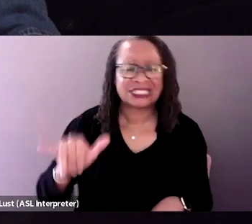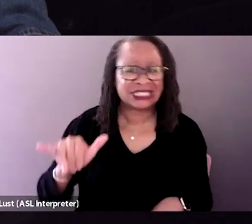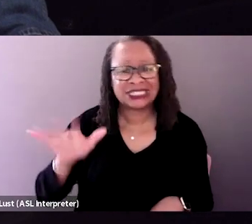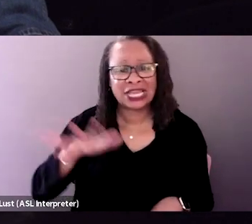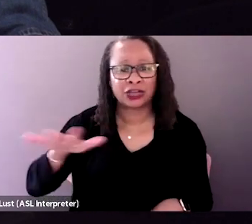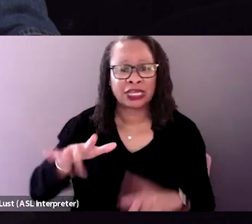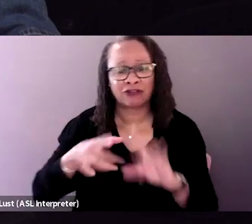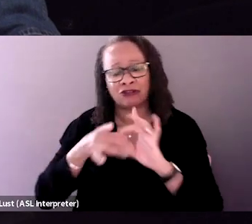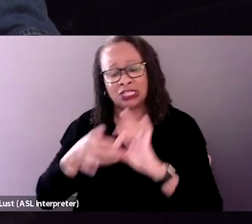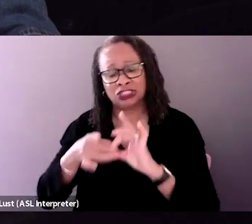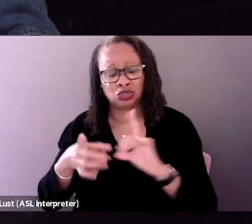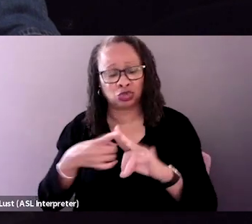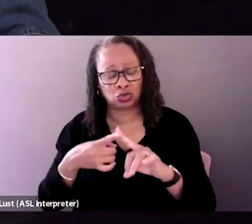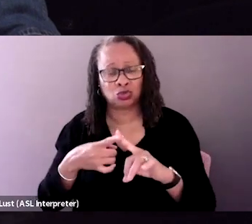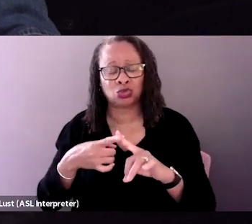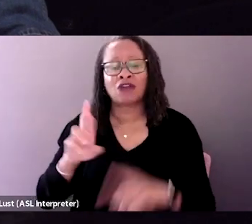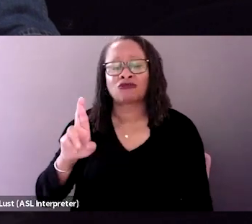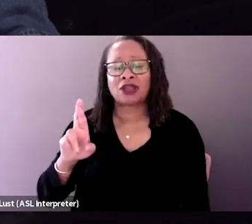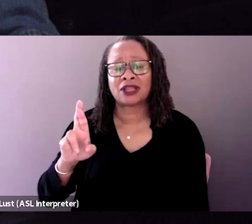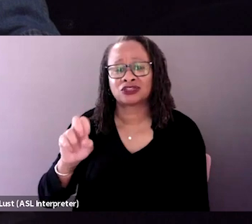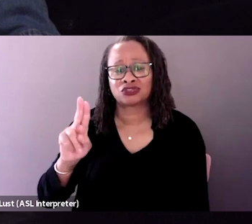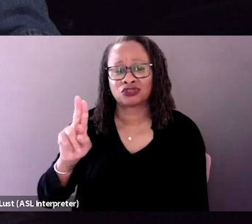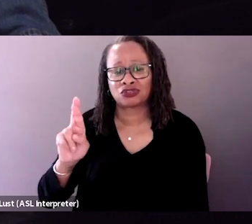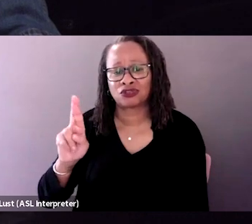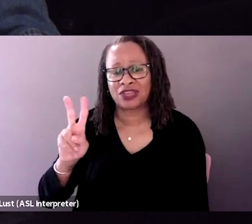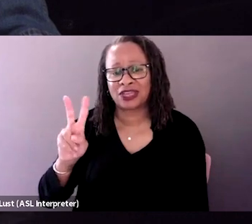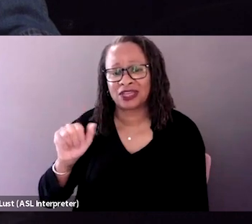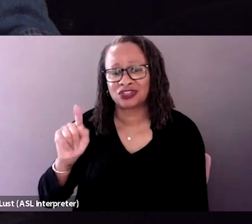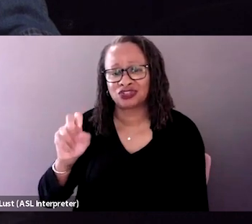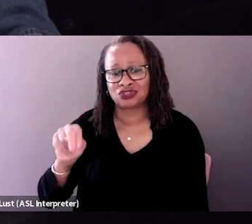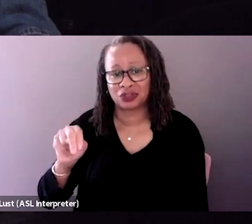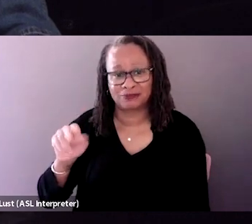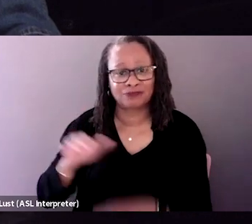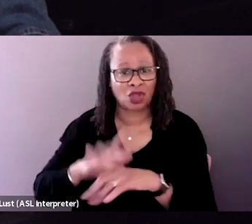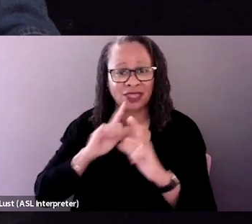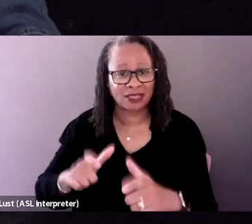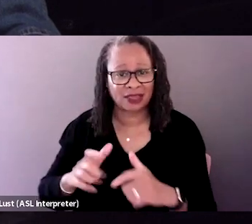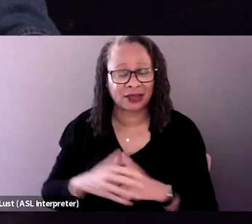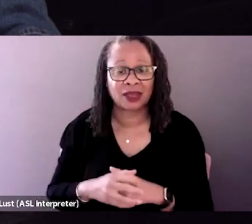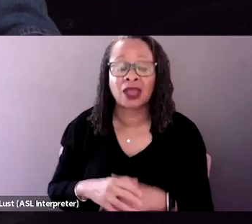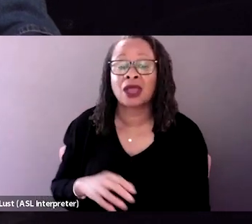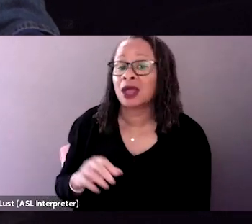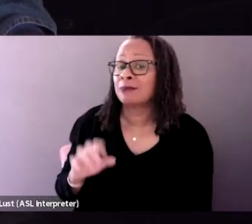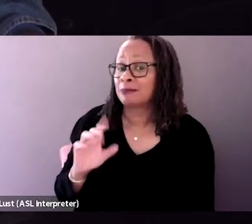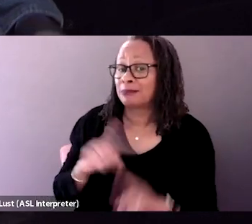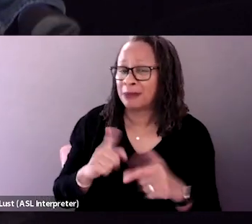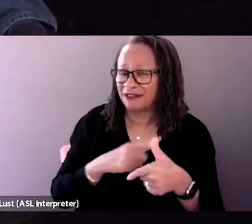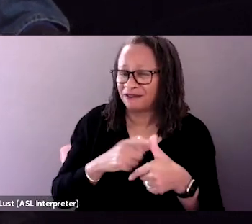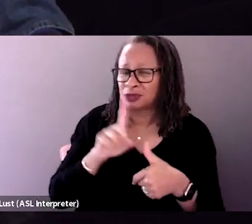to the reservation on the lake? But sugarcane is the first